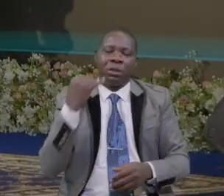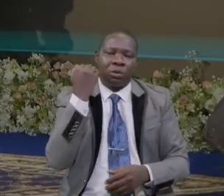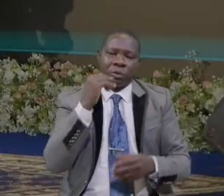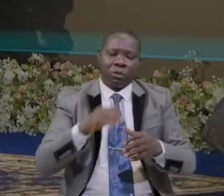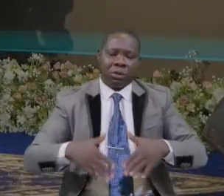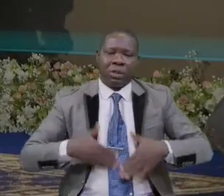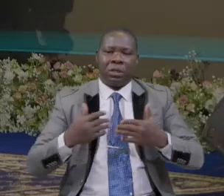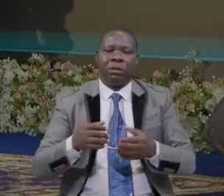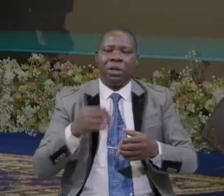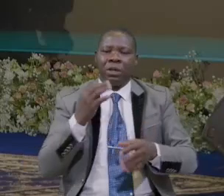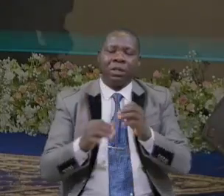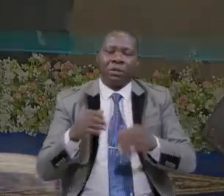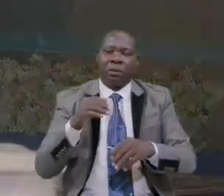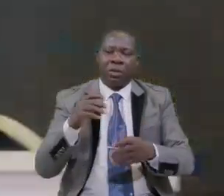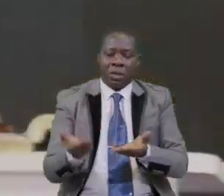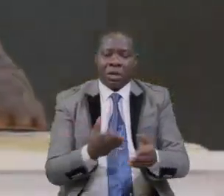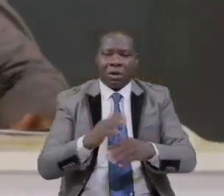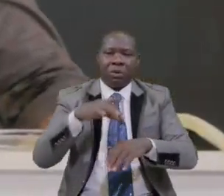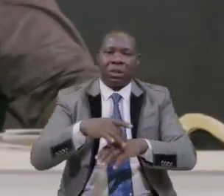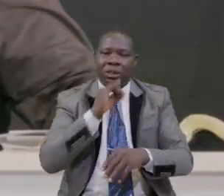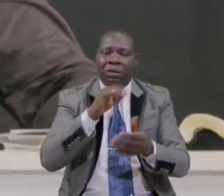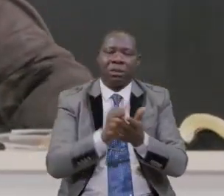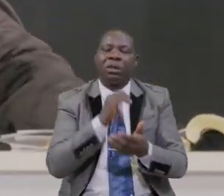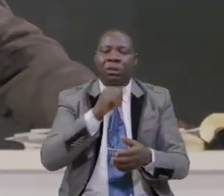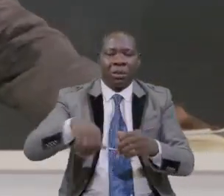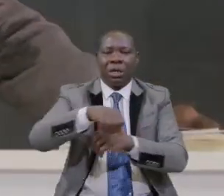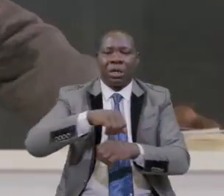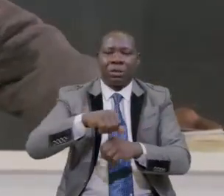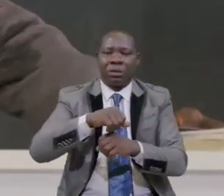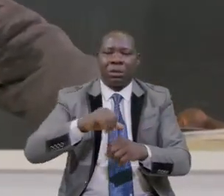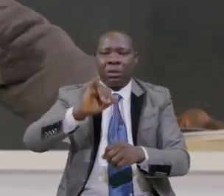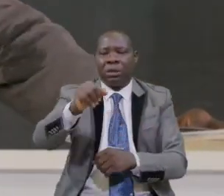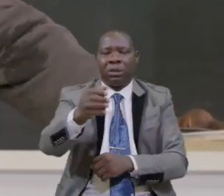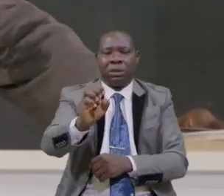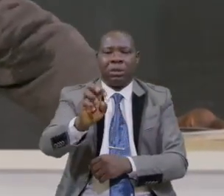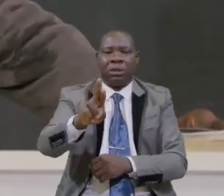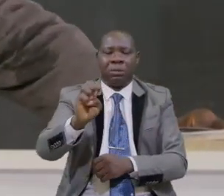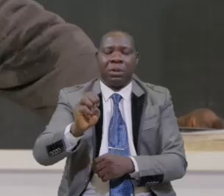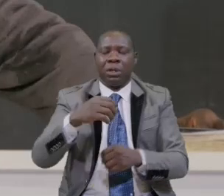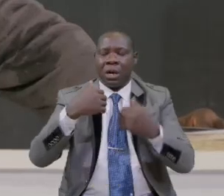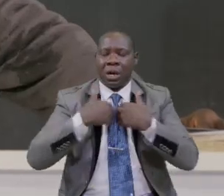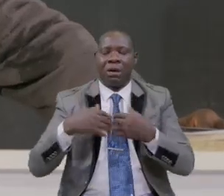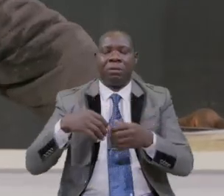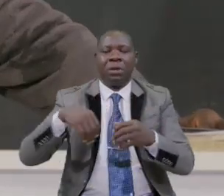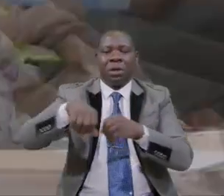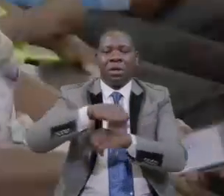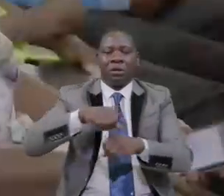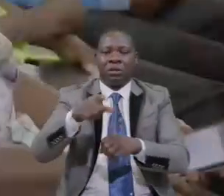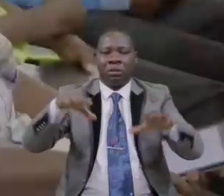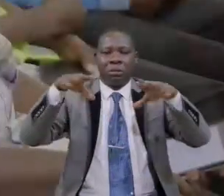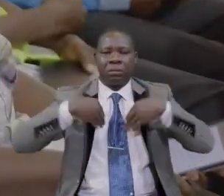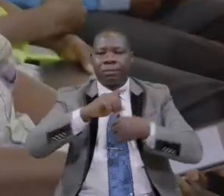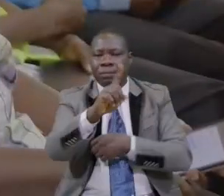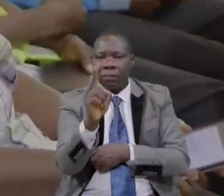inside us. In that anointing, Jeremiah had anointing. You accept? Because God